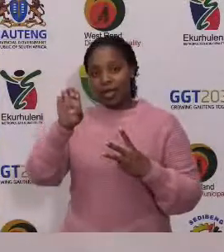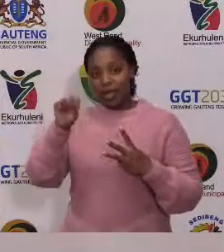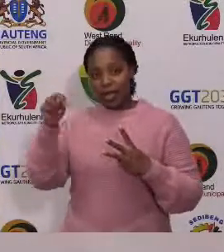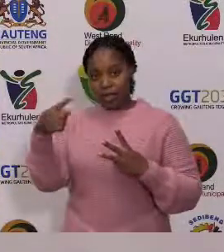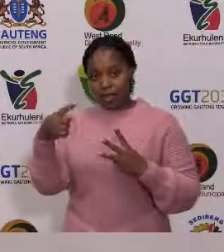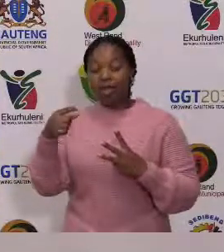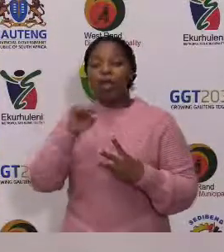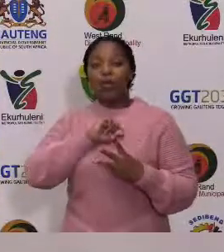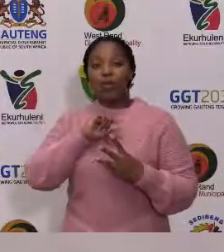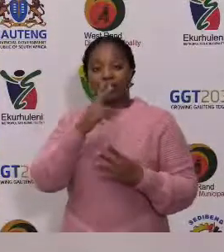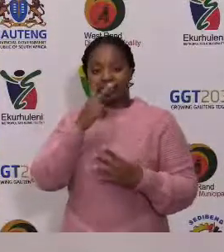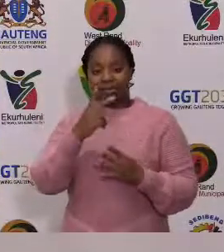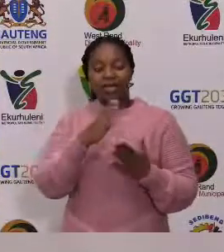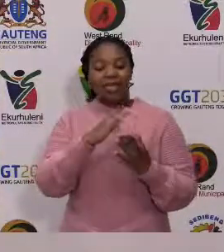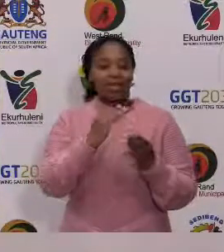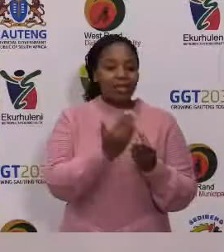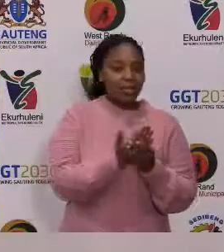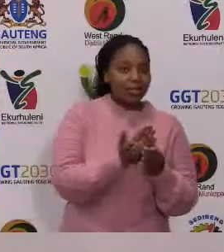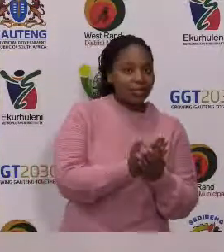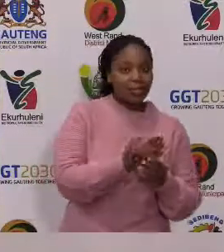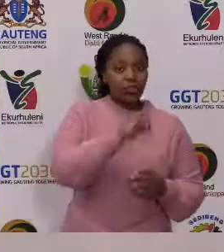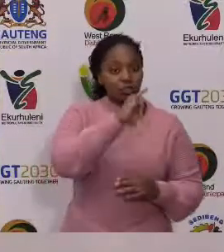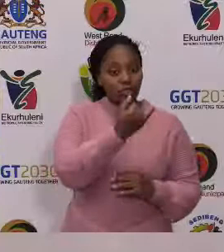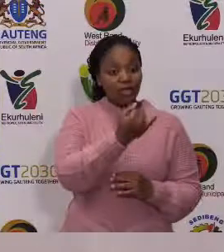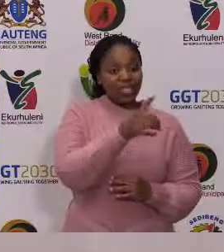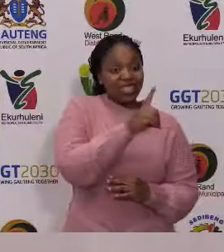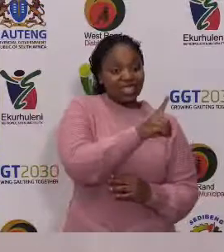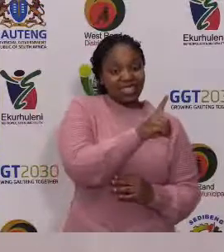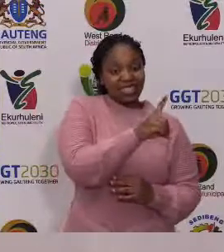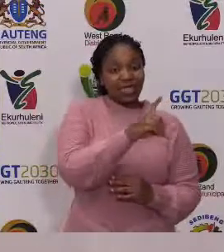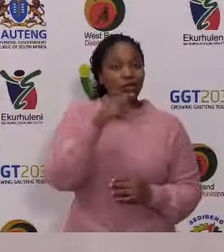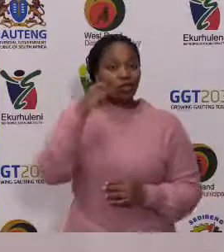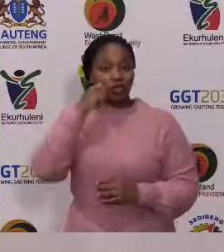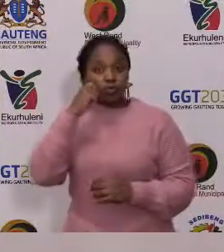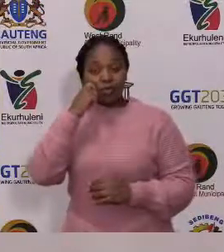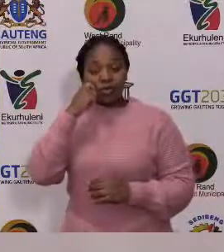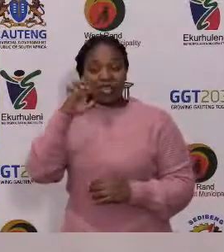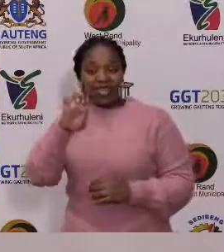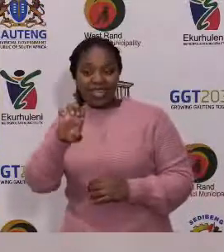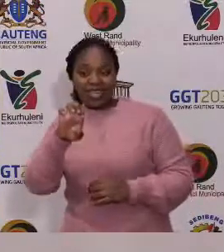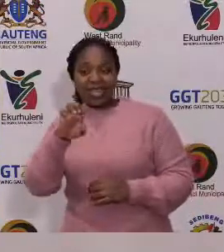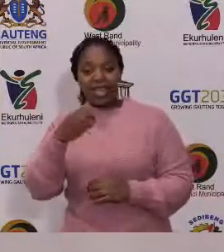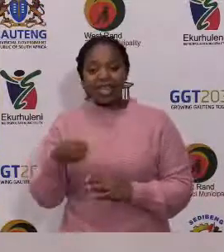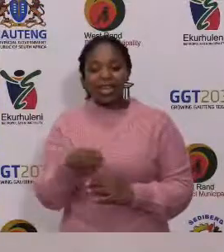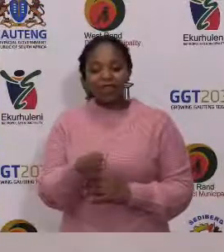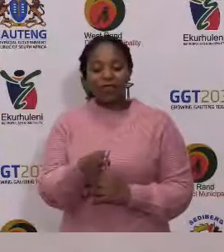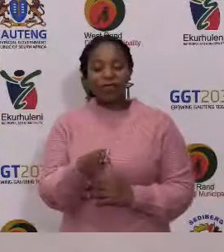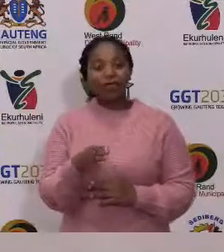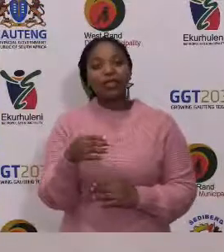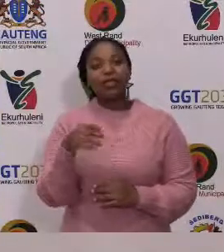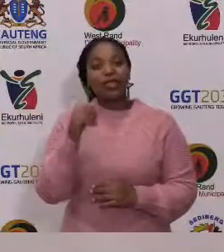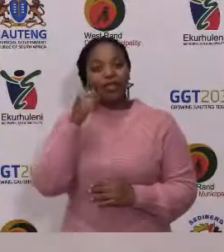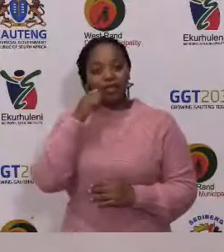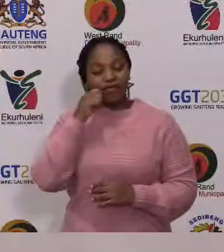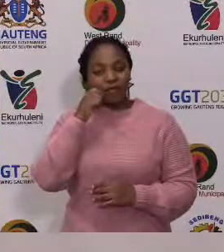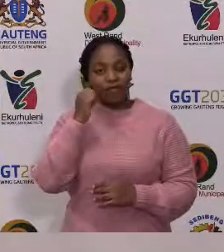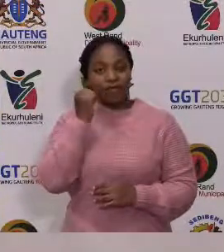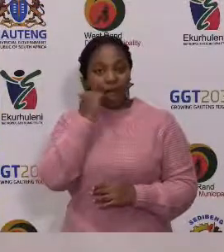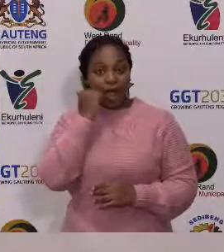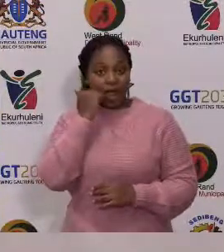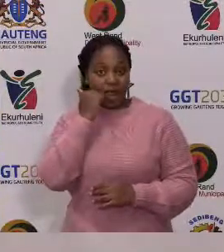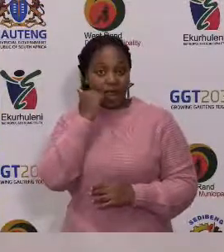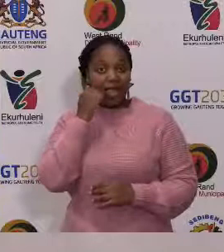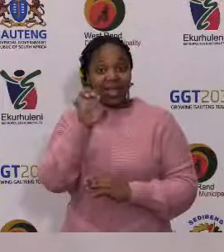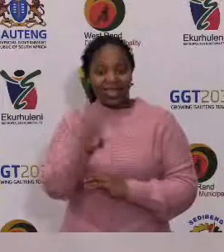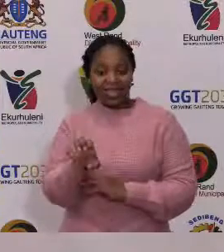are Johannesburg D, Tshwane 3, and Mfuleni in Sedibeng. Mfuleni is actually the most worrying area. It has